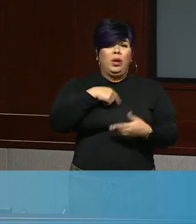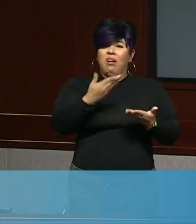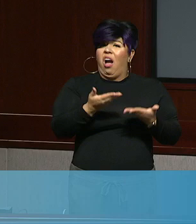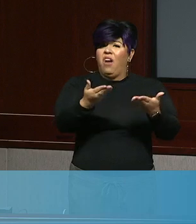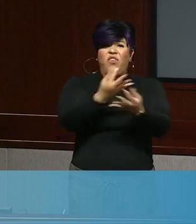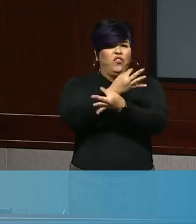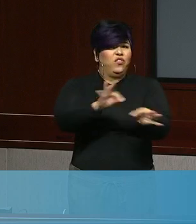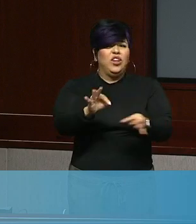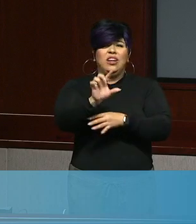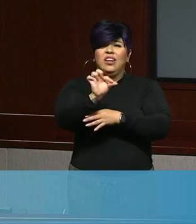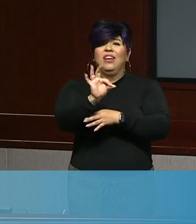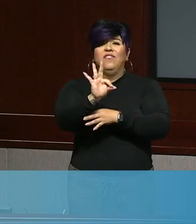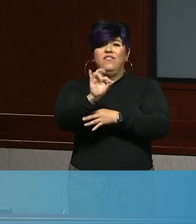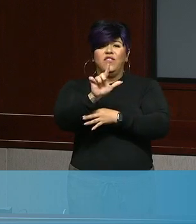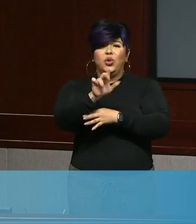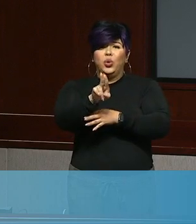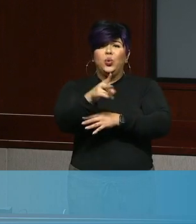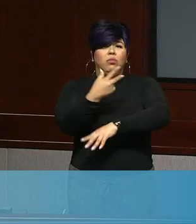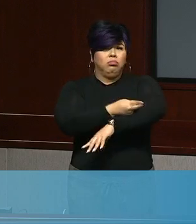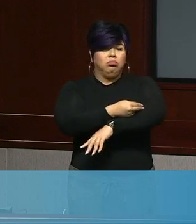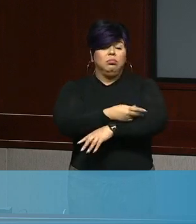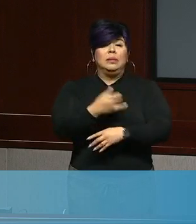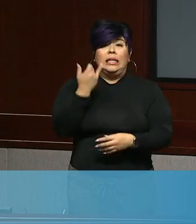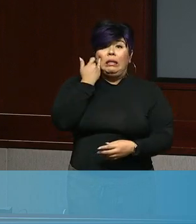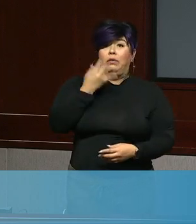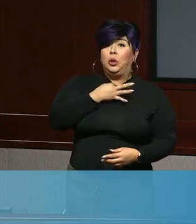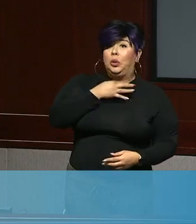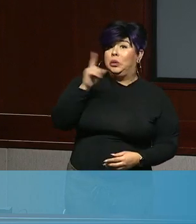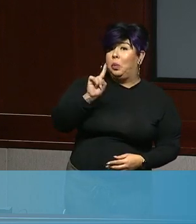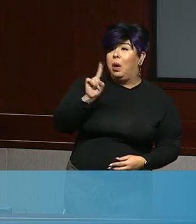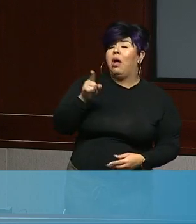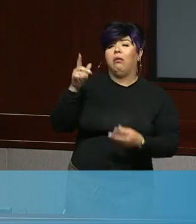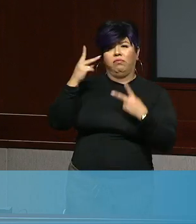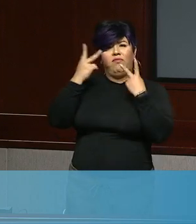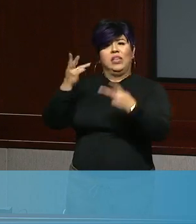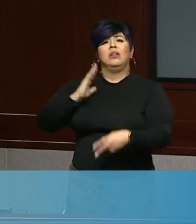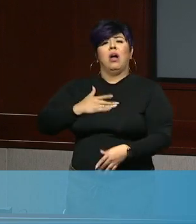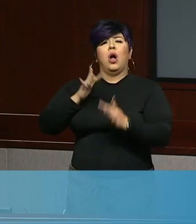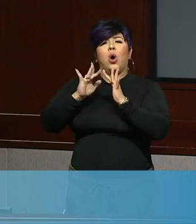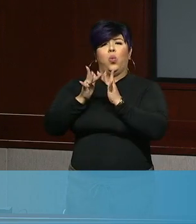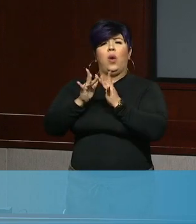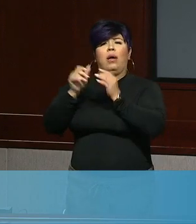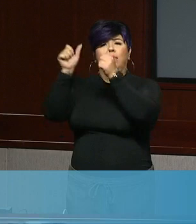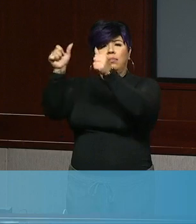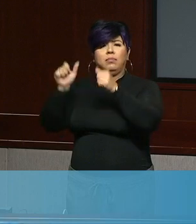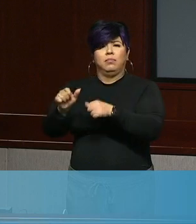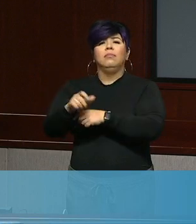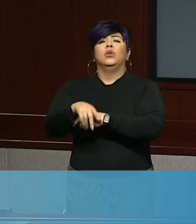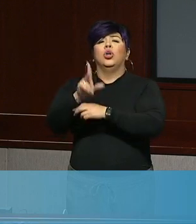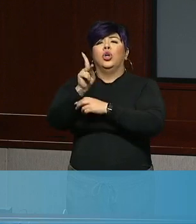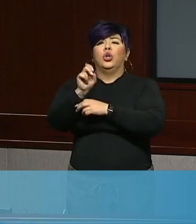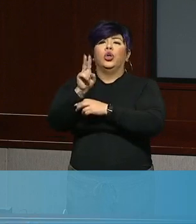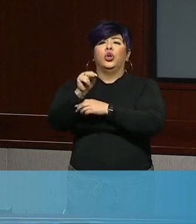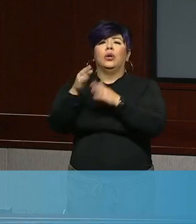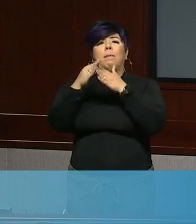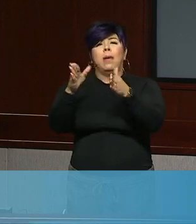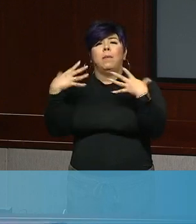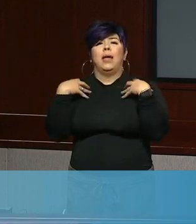For more information on when and where to obtain your free flu shot, please visit our website at kernpublichealth.com. Thank you.